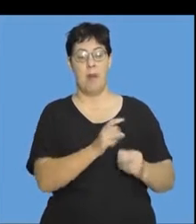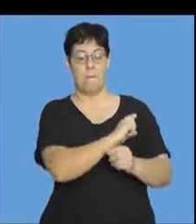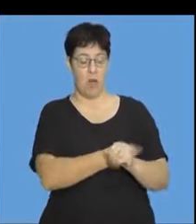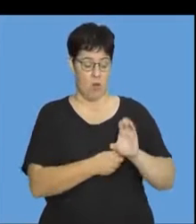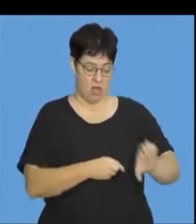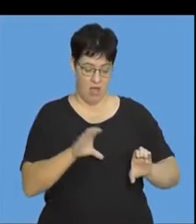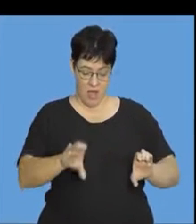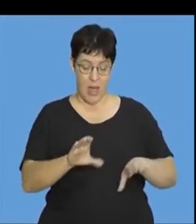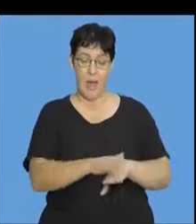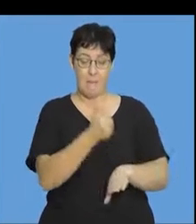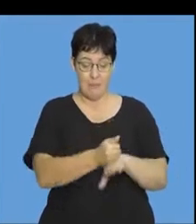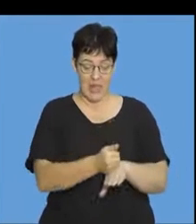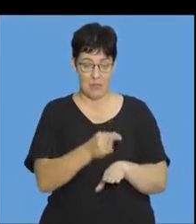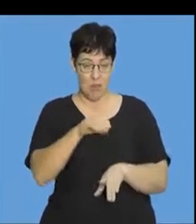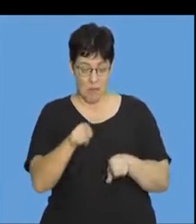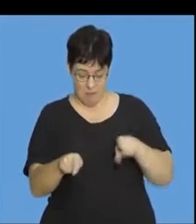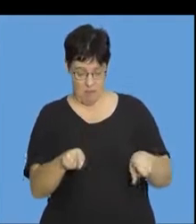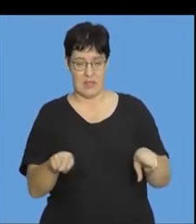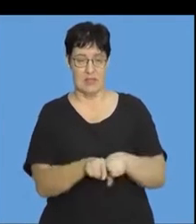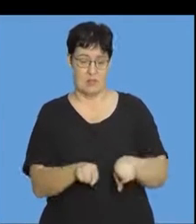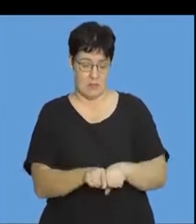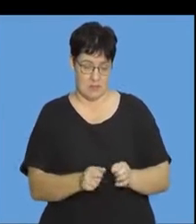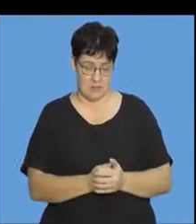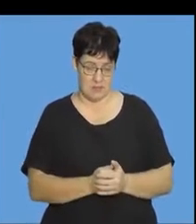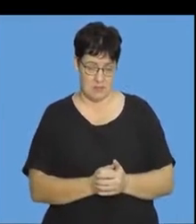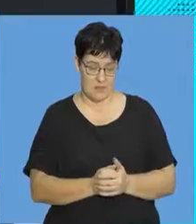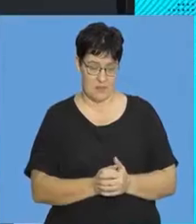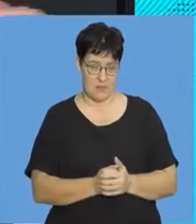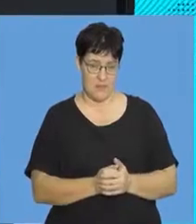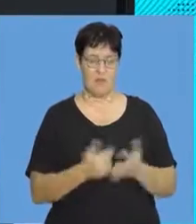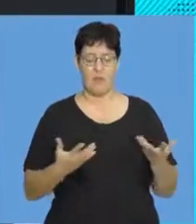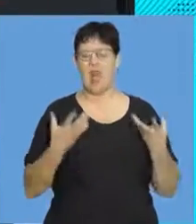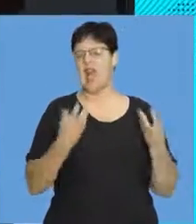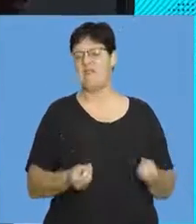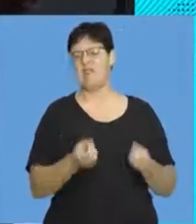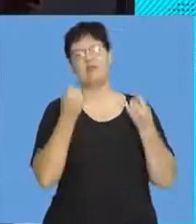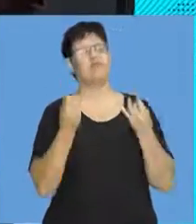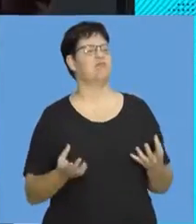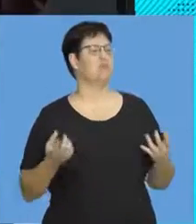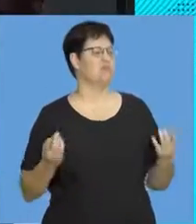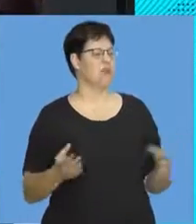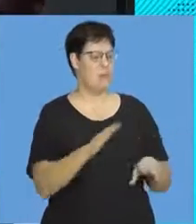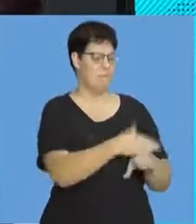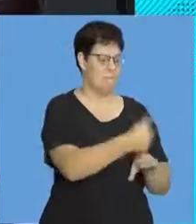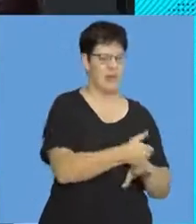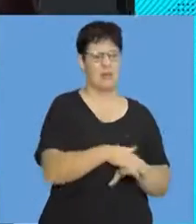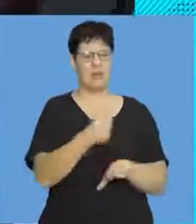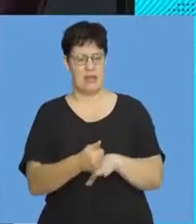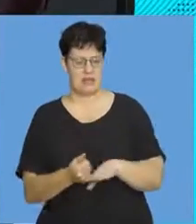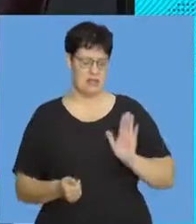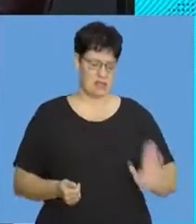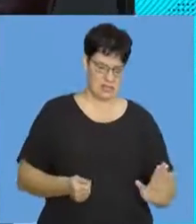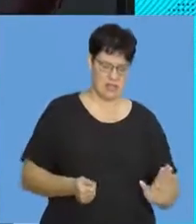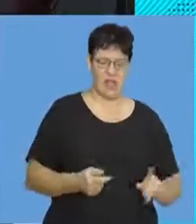the same prime base. Now the goal here is to make sure that if I have a lot of bases, right, on